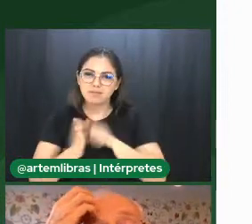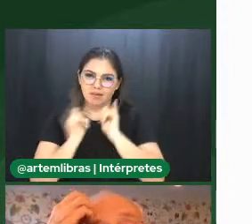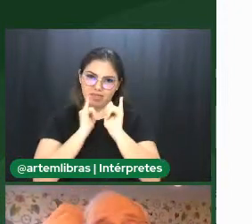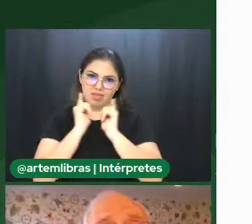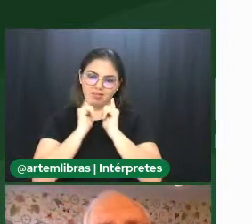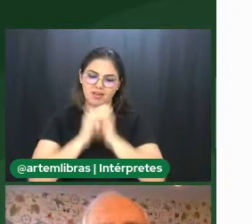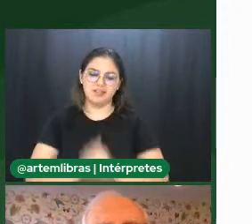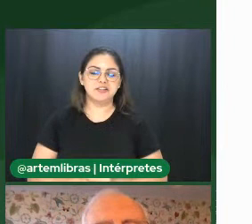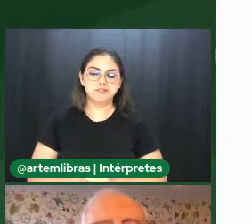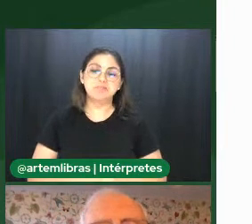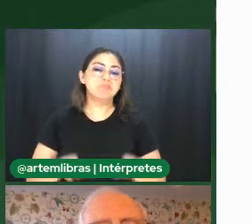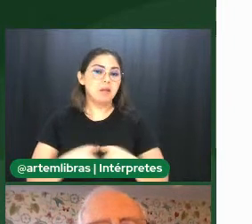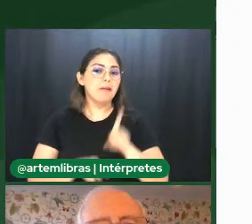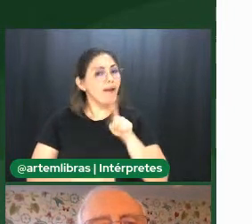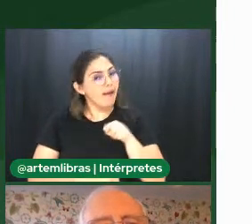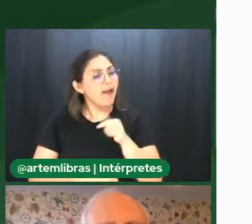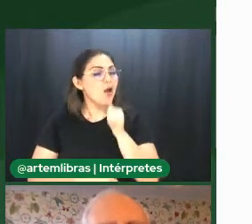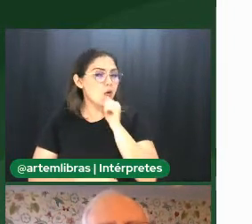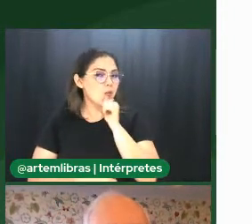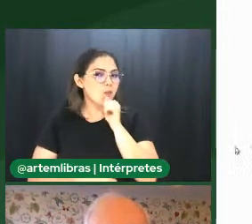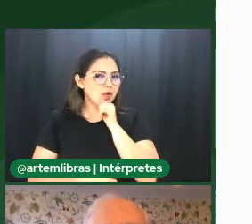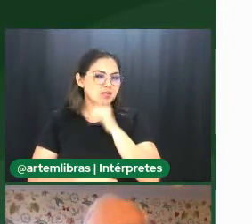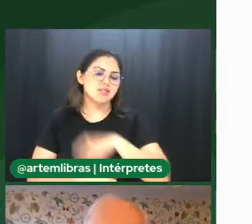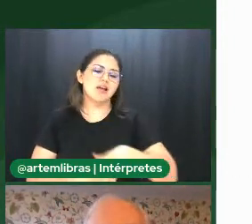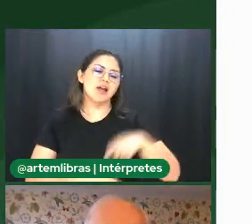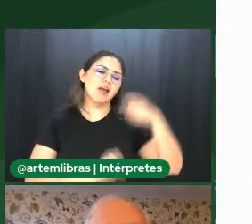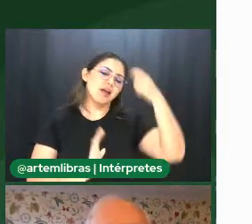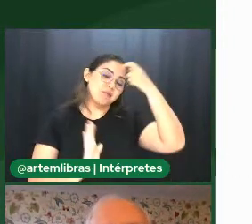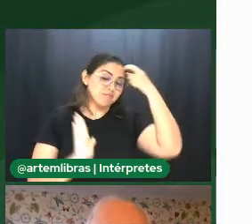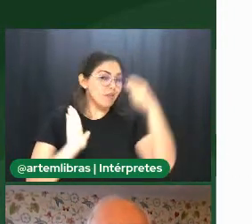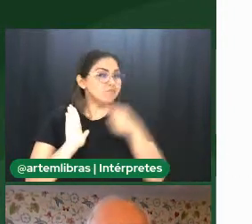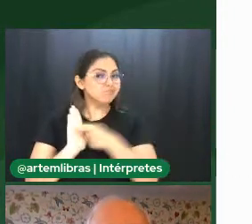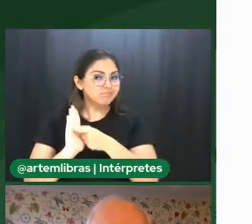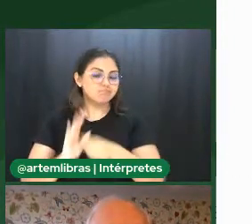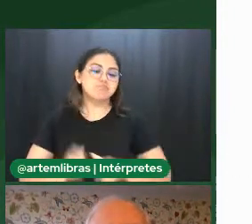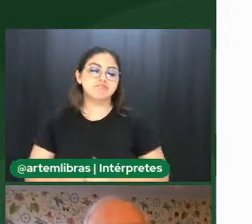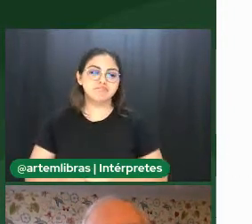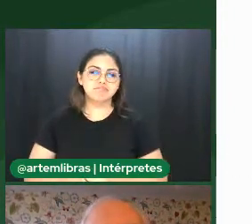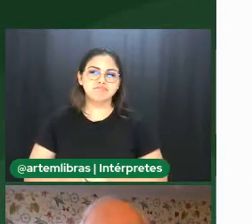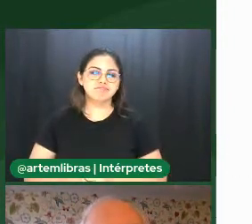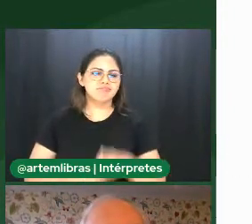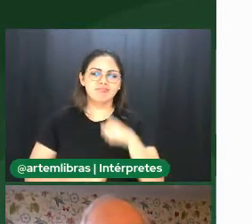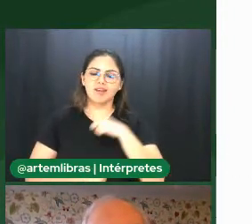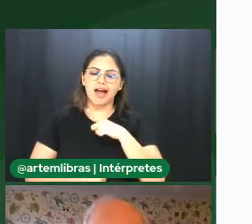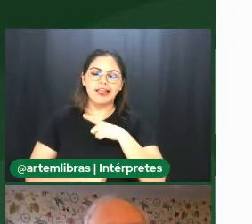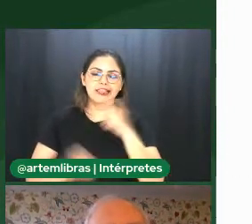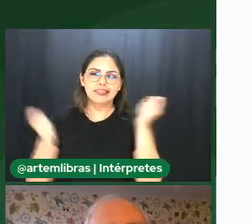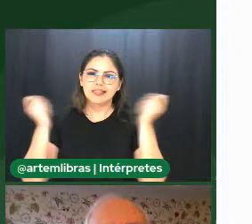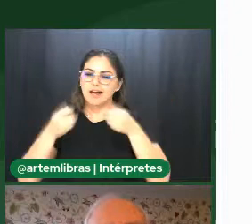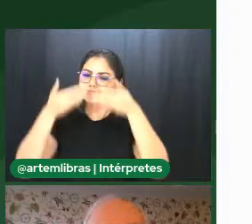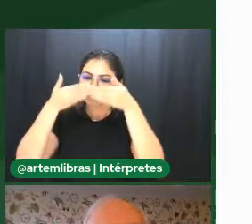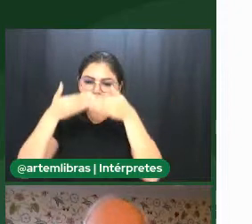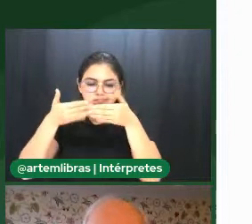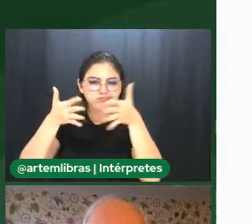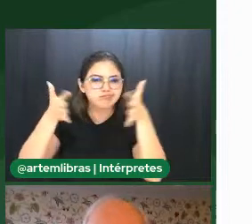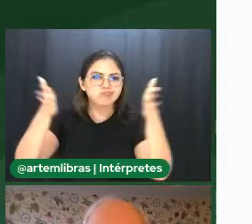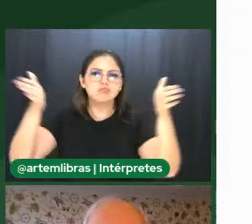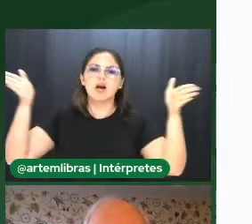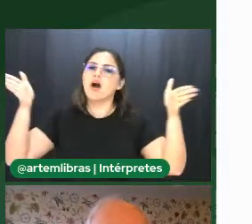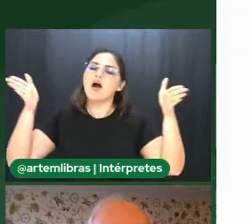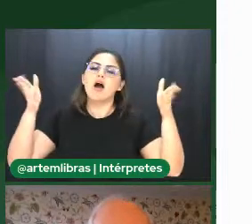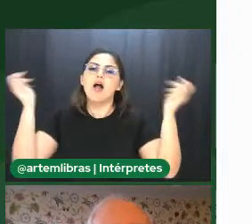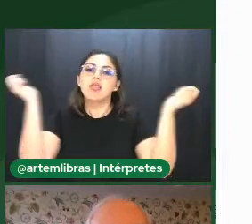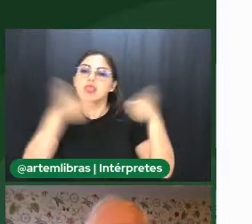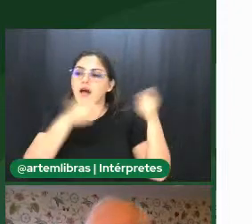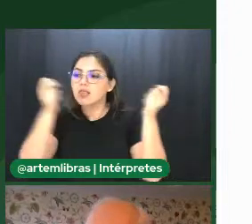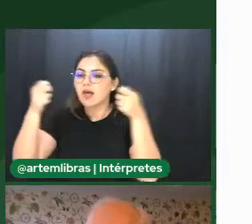systems. So this opens up the possibility of design and suggests that there's a lot more to think